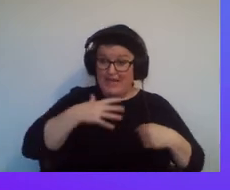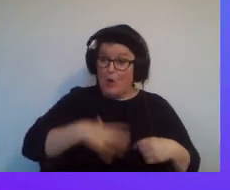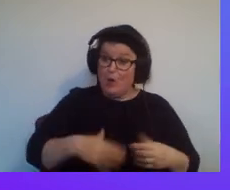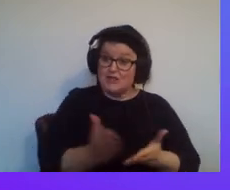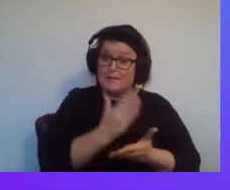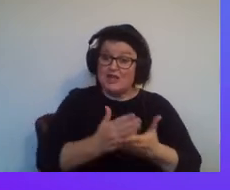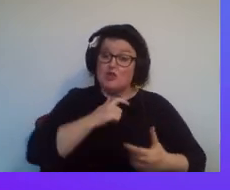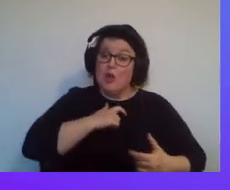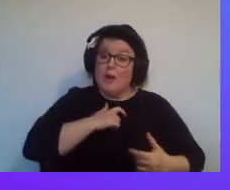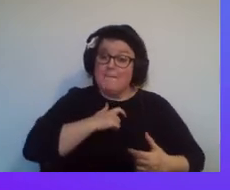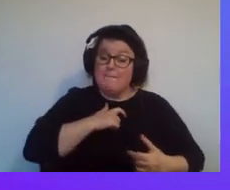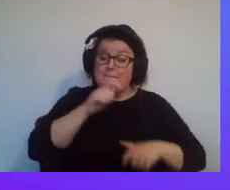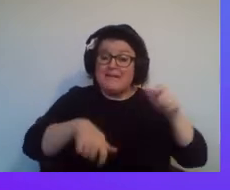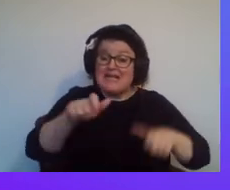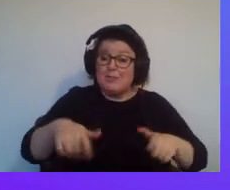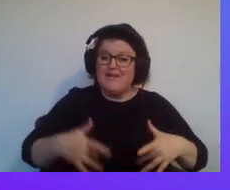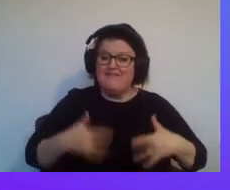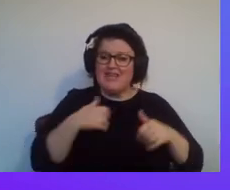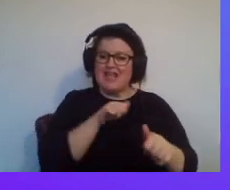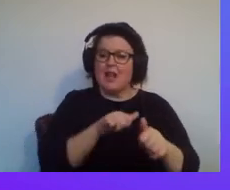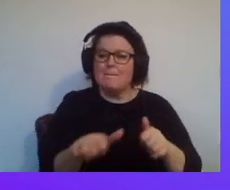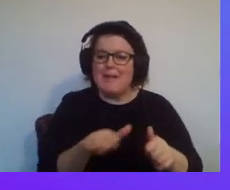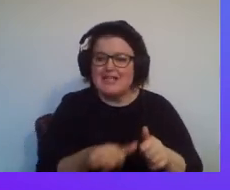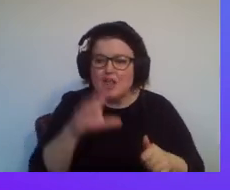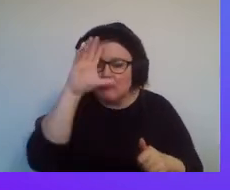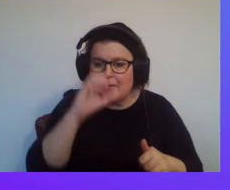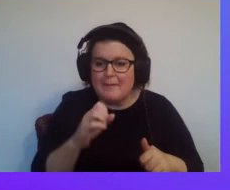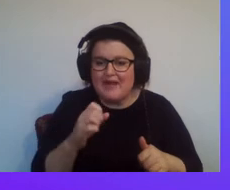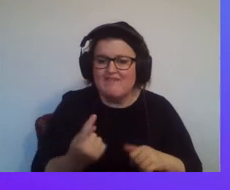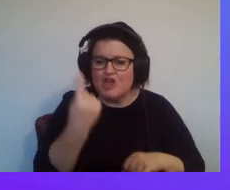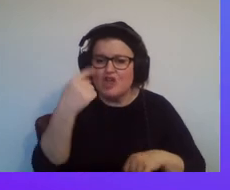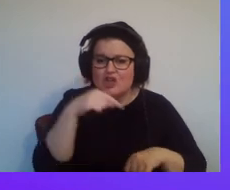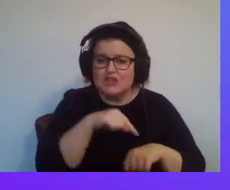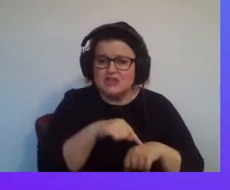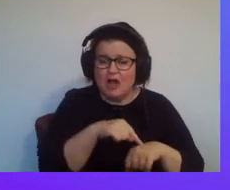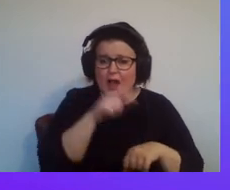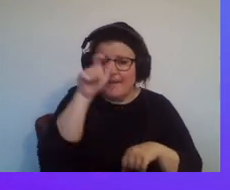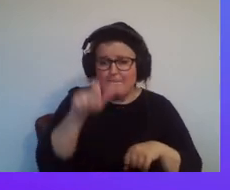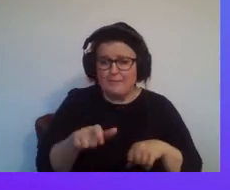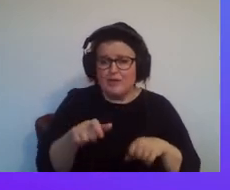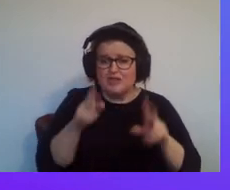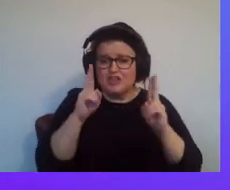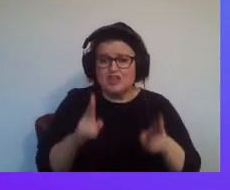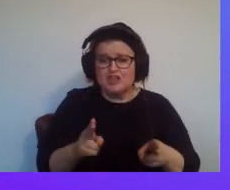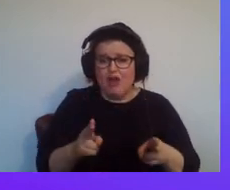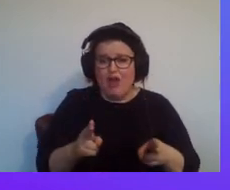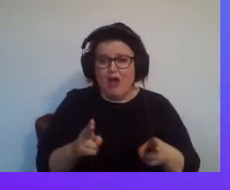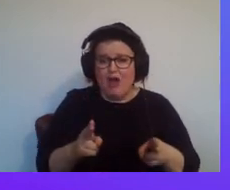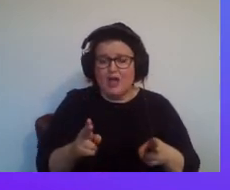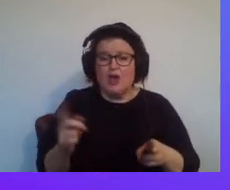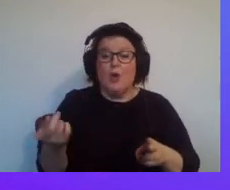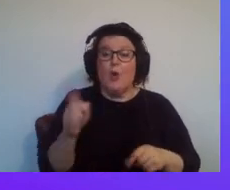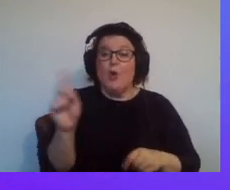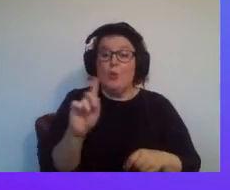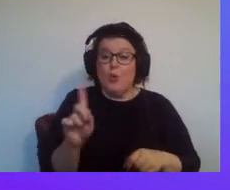better, is not losing. I remember the very first patient I lost to COVID. It was from an ethnic minority. She was